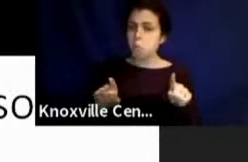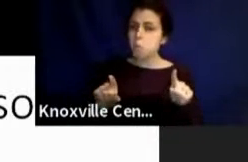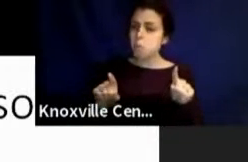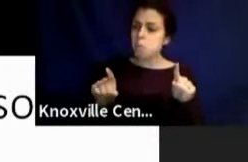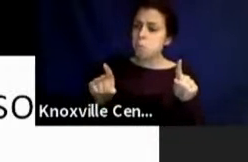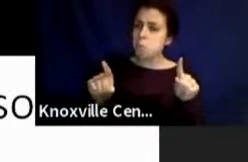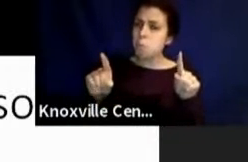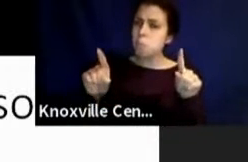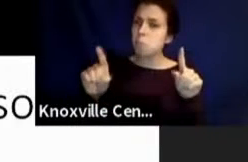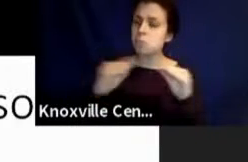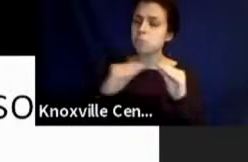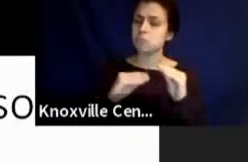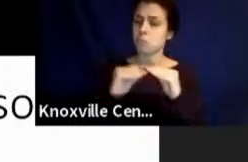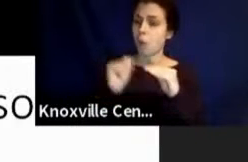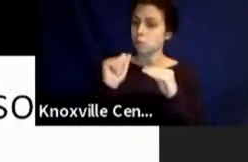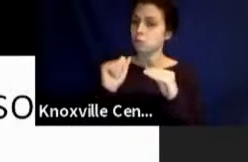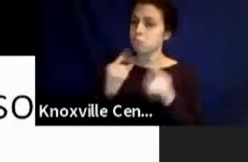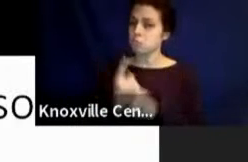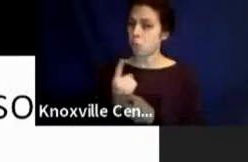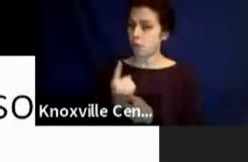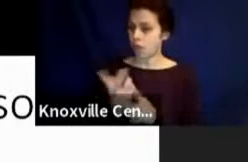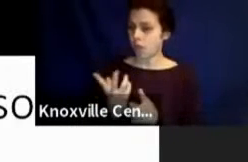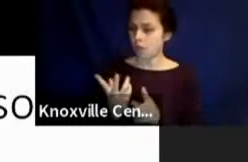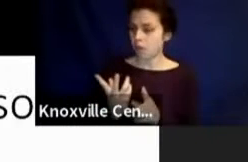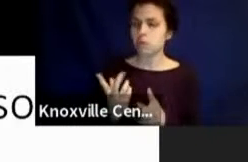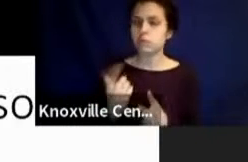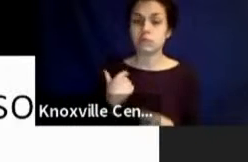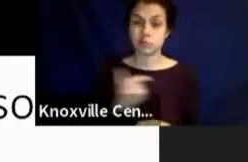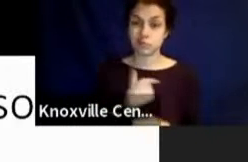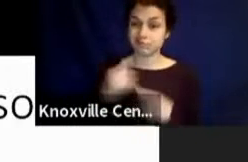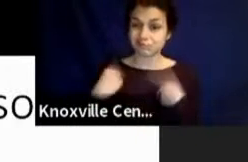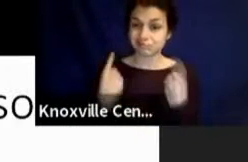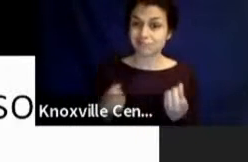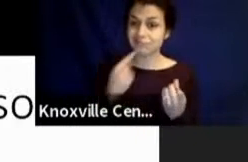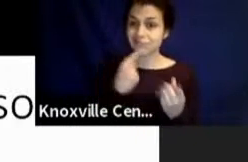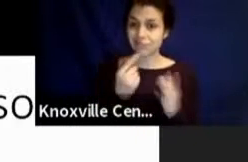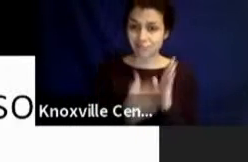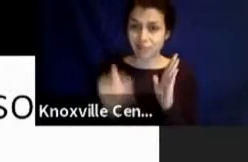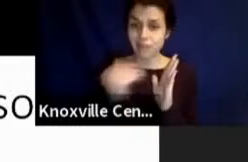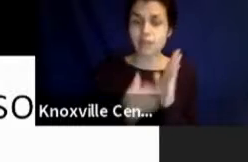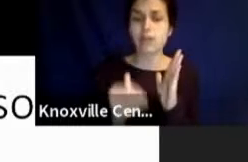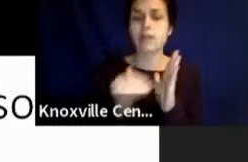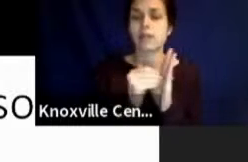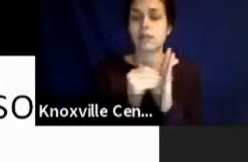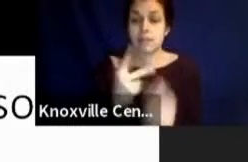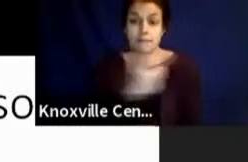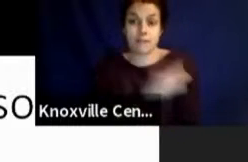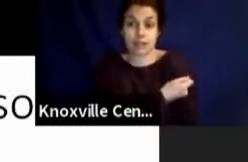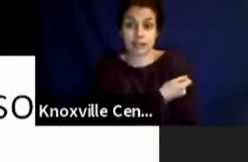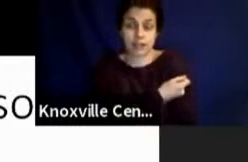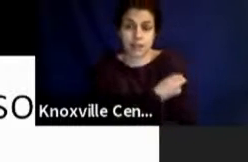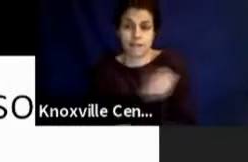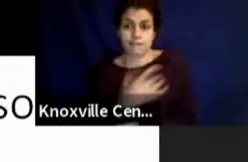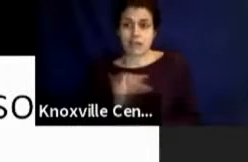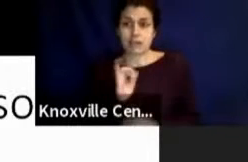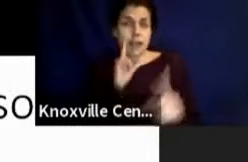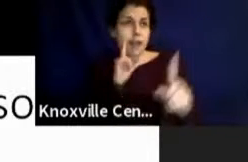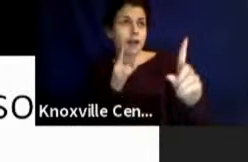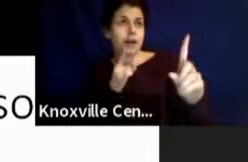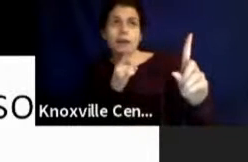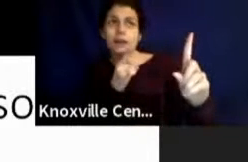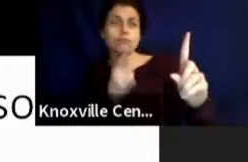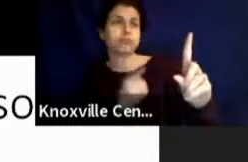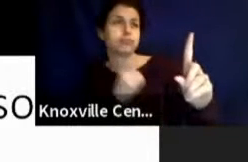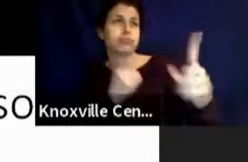other. We know, and we've said repeatedly, that the vaccine is the light at the end of the tunnel. But we certainly